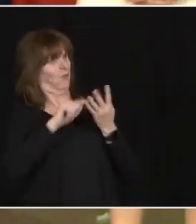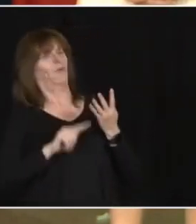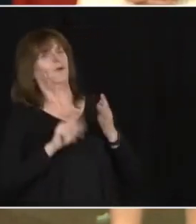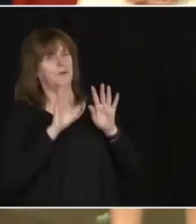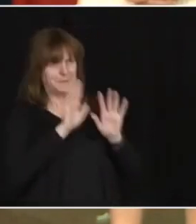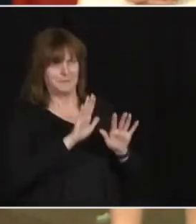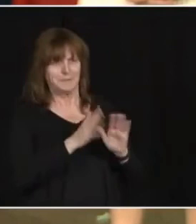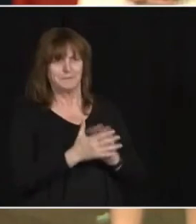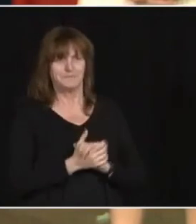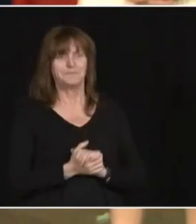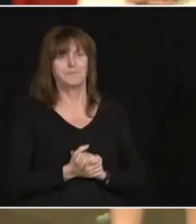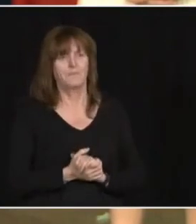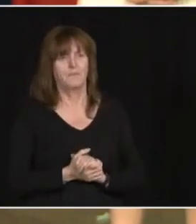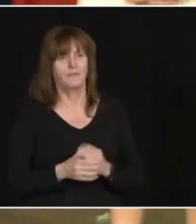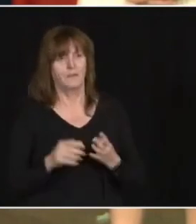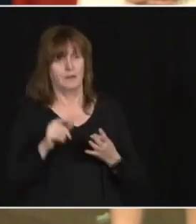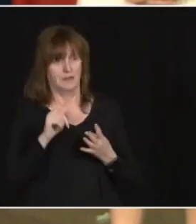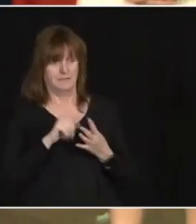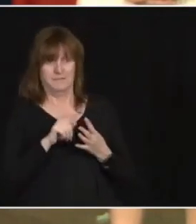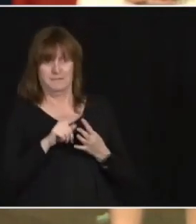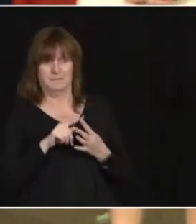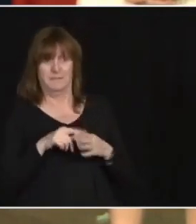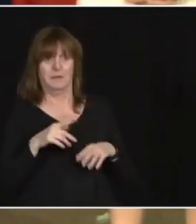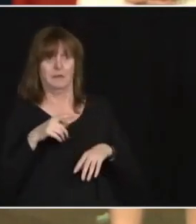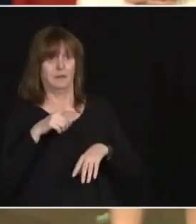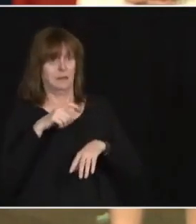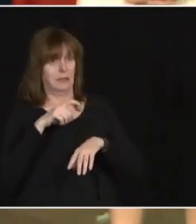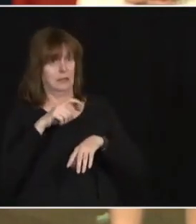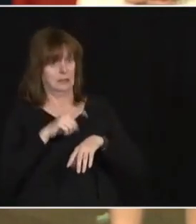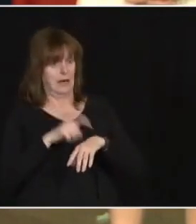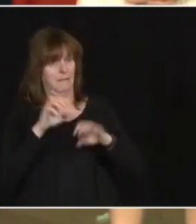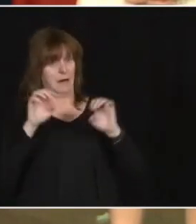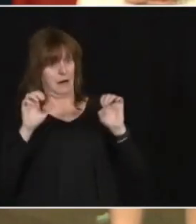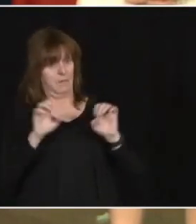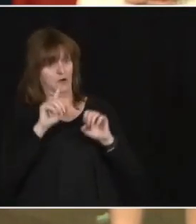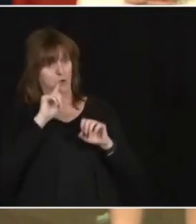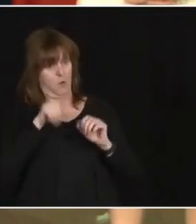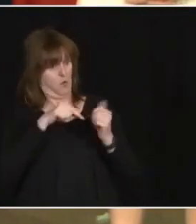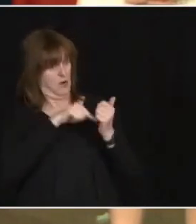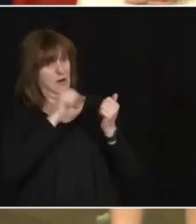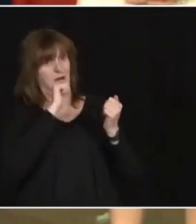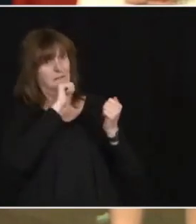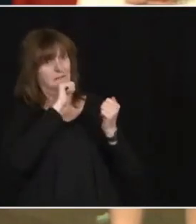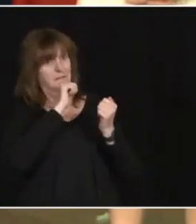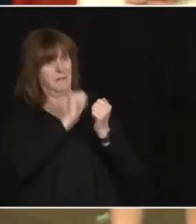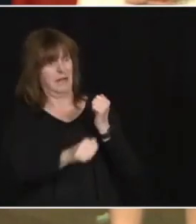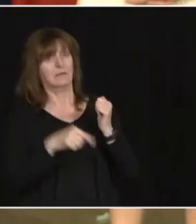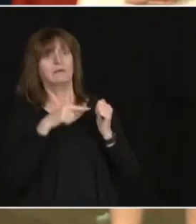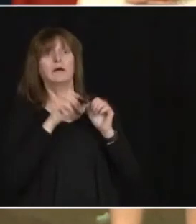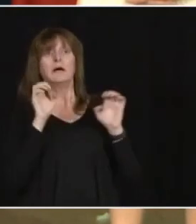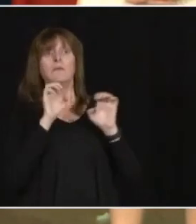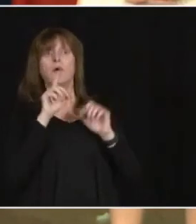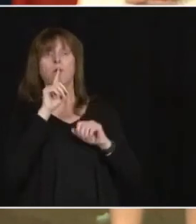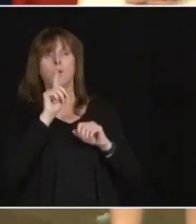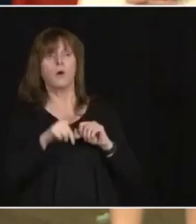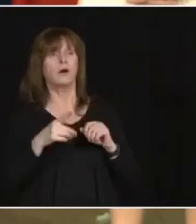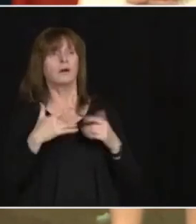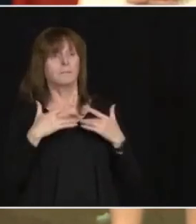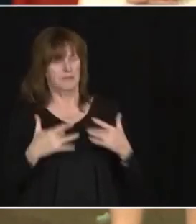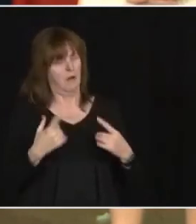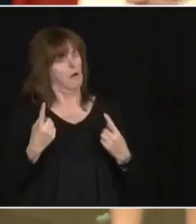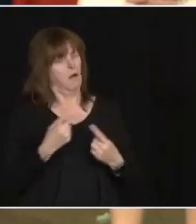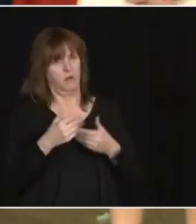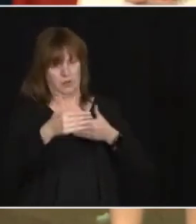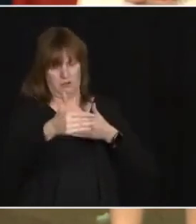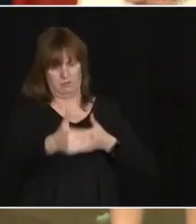around the timing of the emergency order. And so emergency orders are typically 2 weeks. Understanding that we